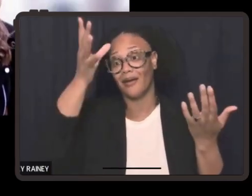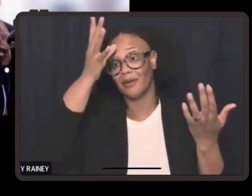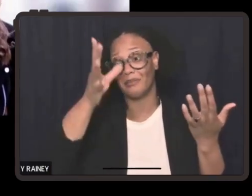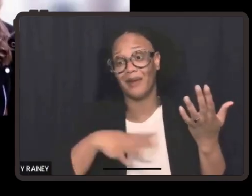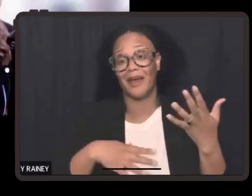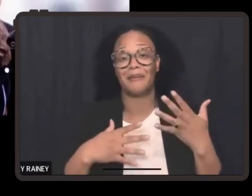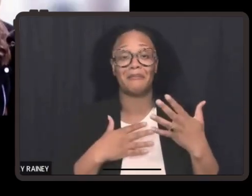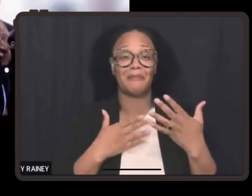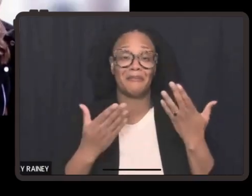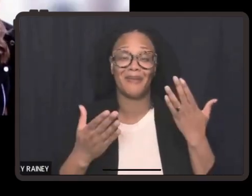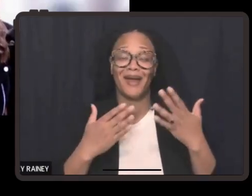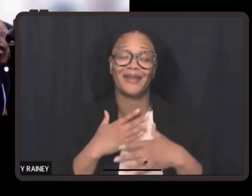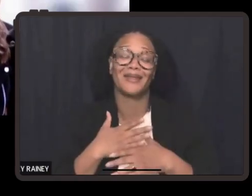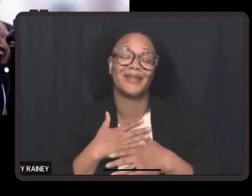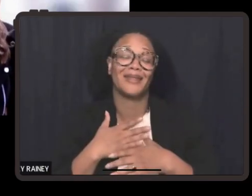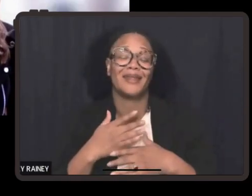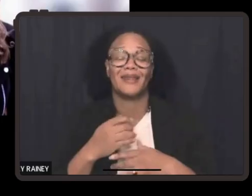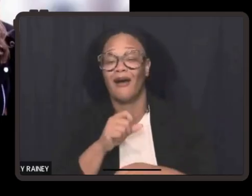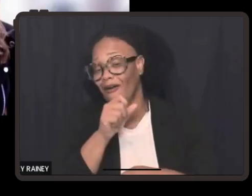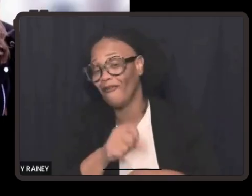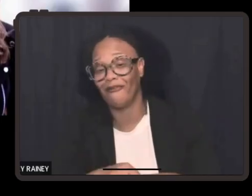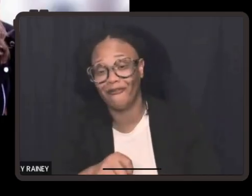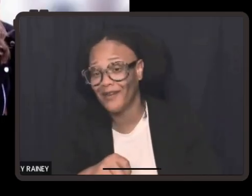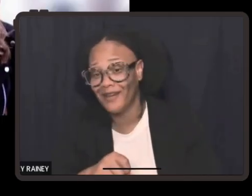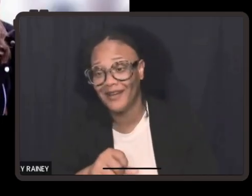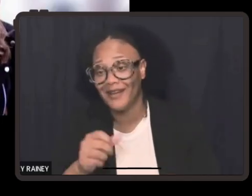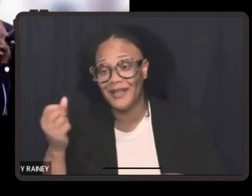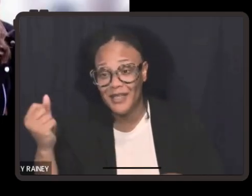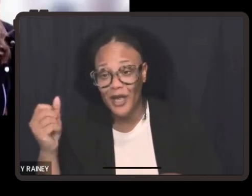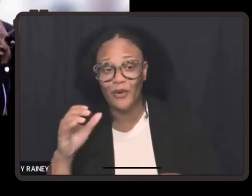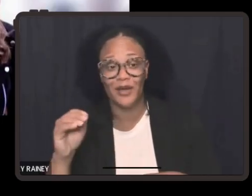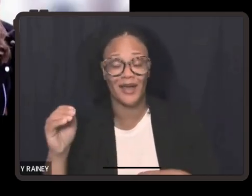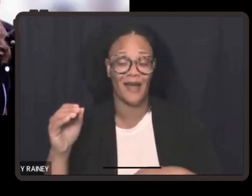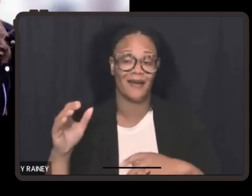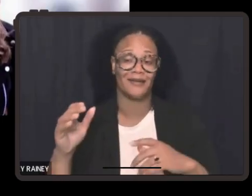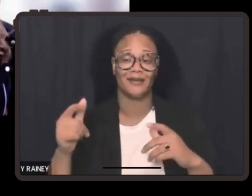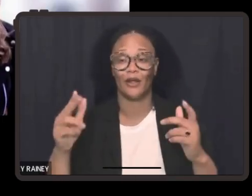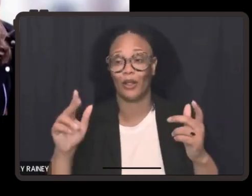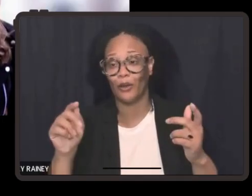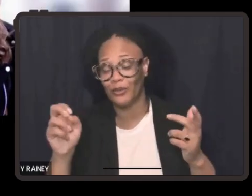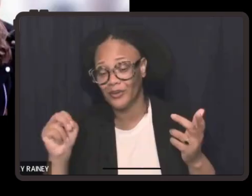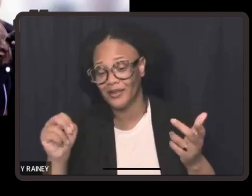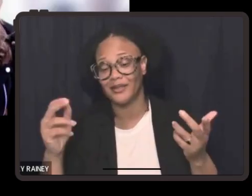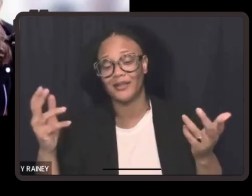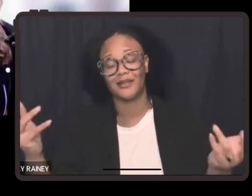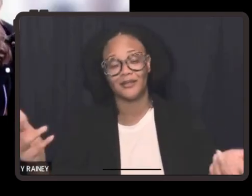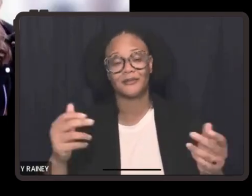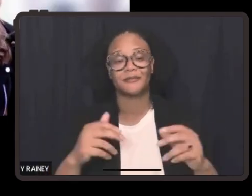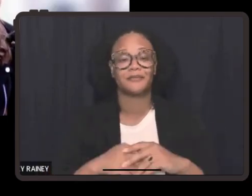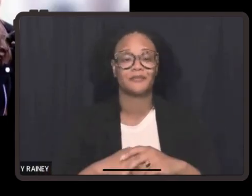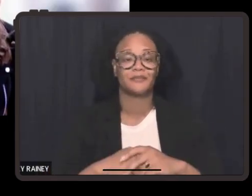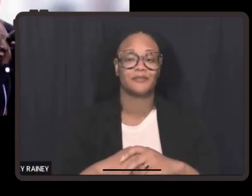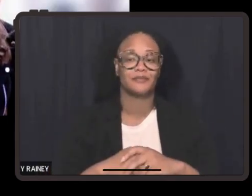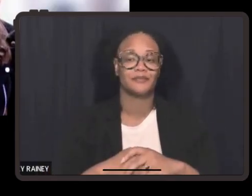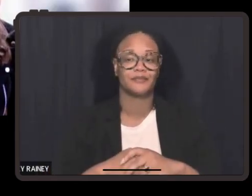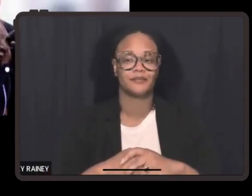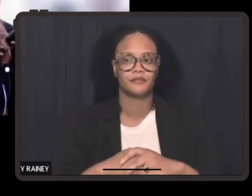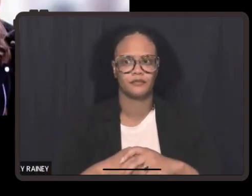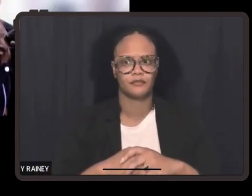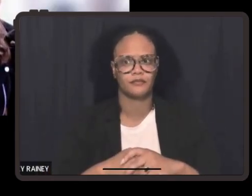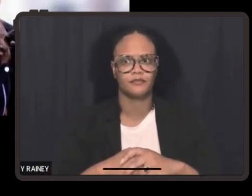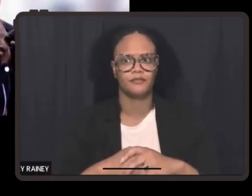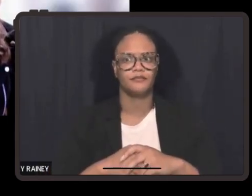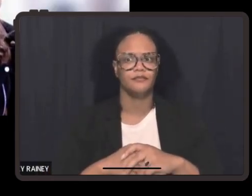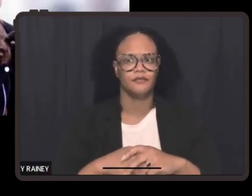his joy of his life, loving those things. And I mean, prucalopride is a good drug